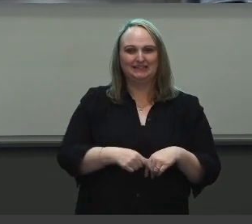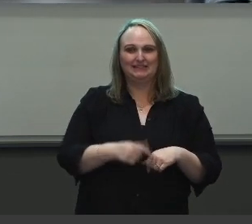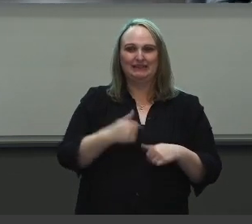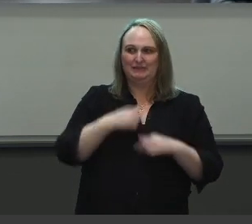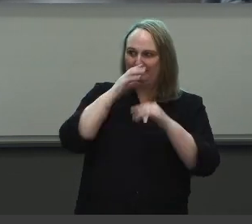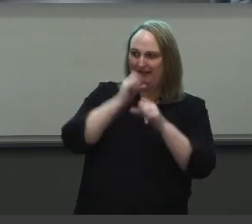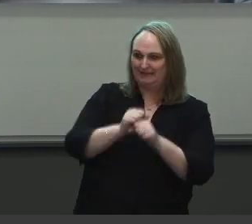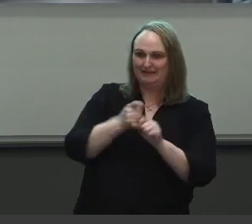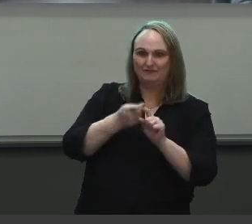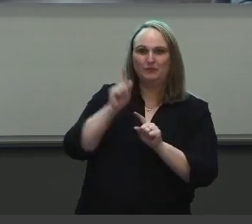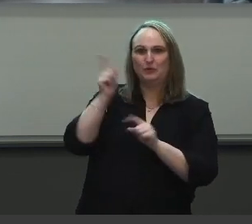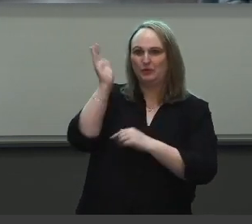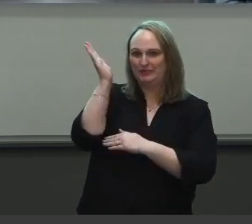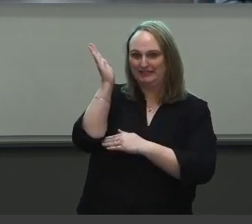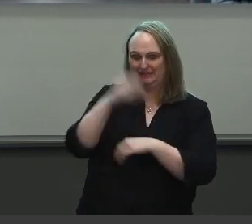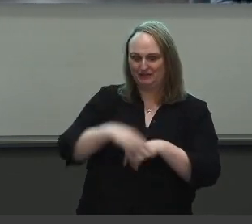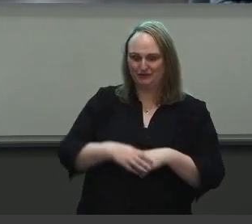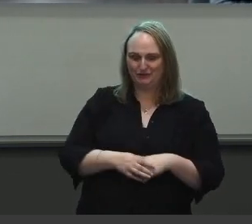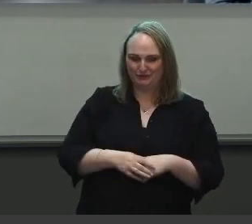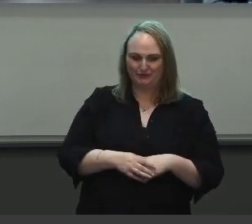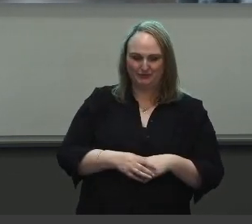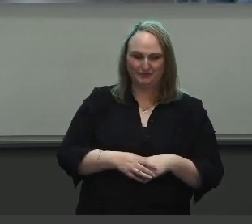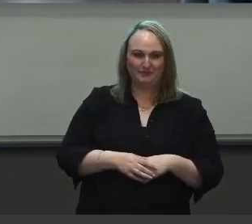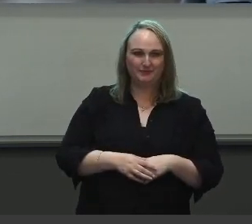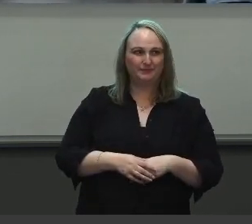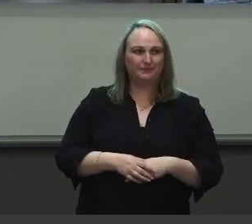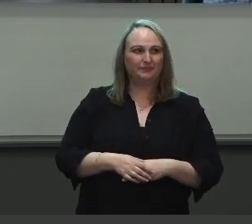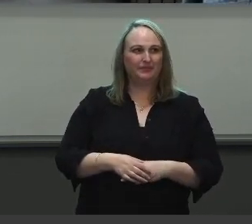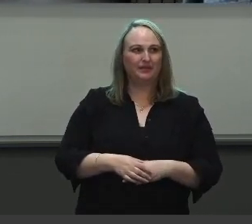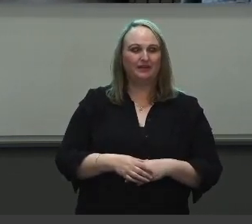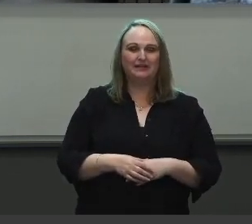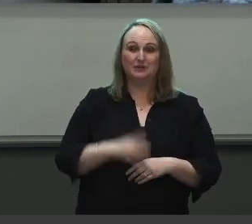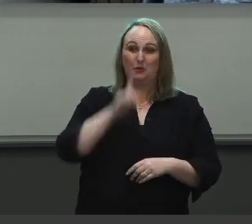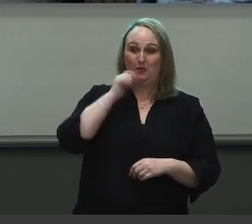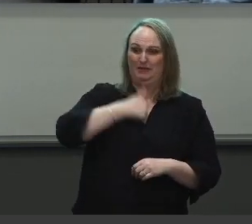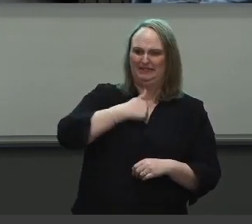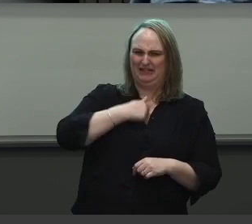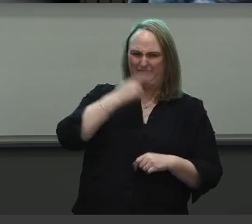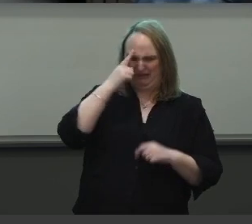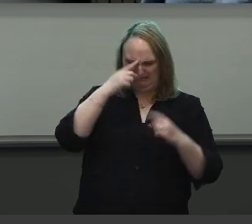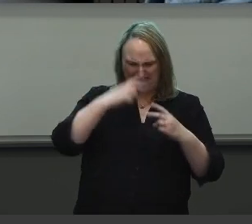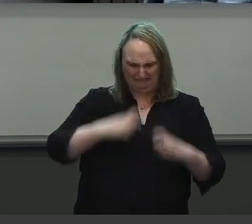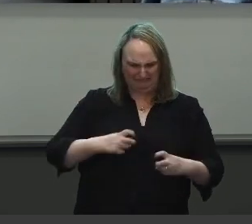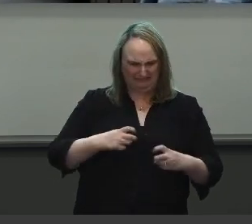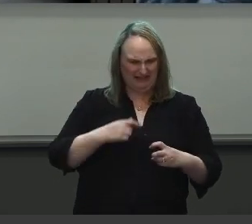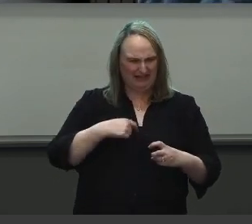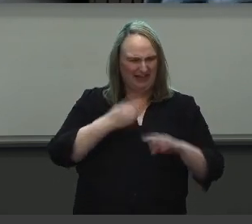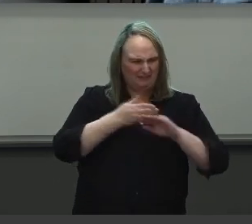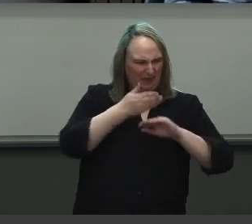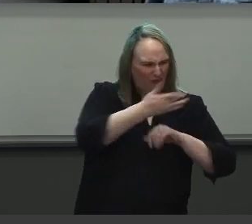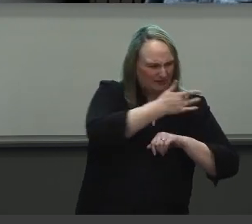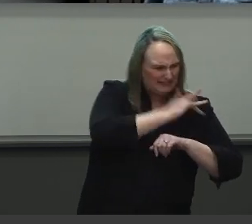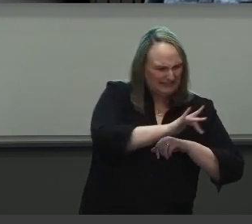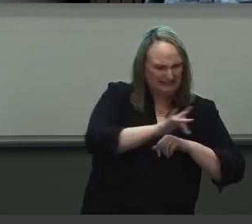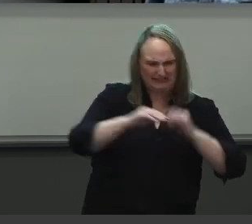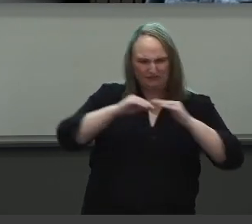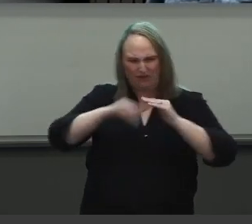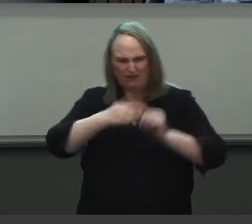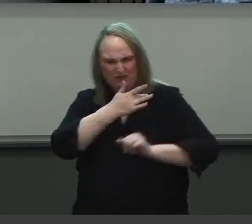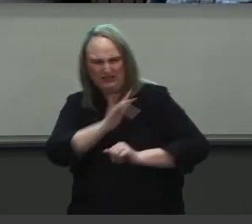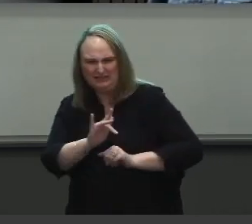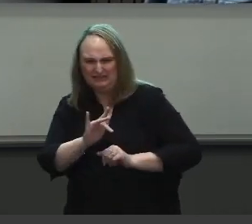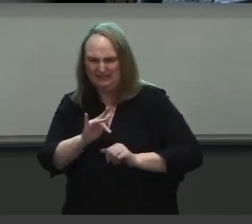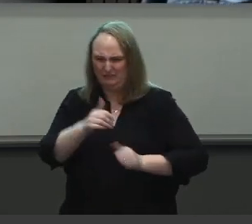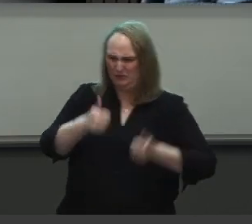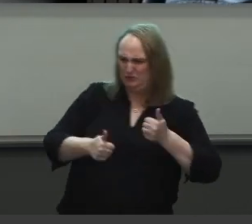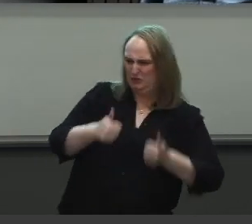by your presentation because I've had to kind of like sift through myself of, am I hyposensitive or hypersensitive to things?